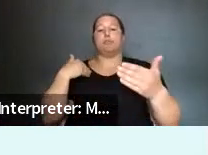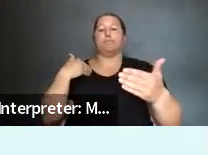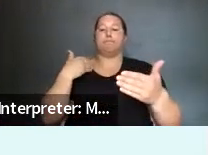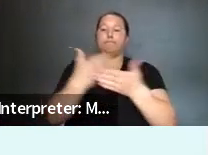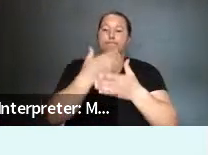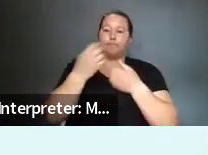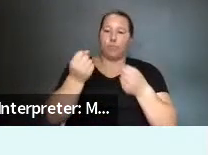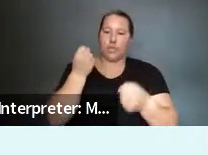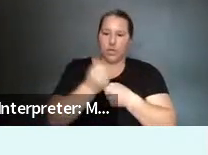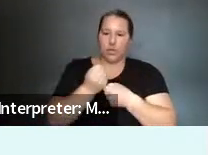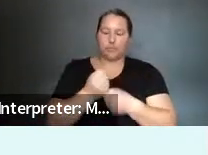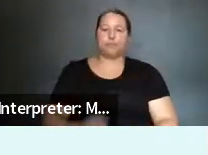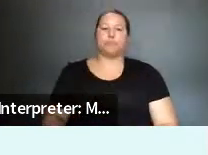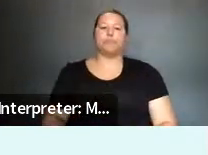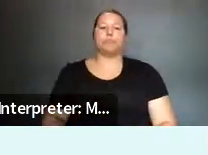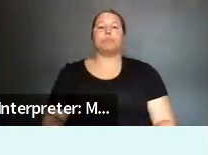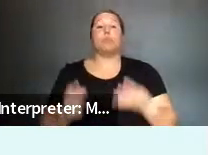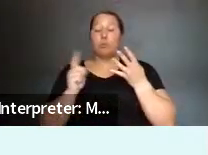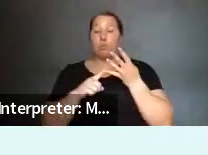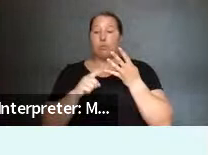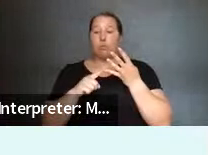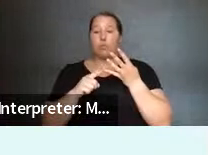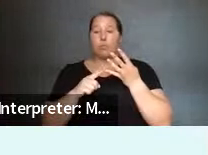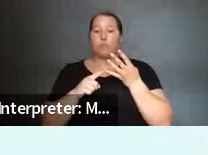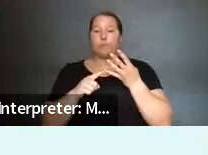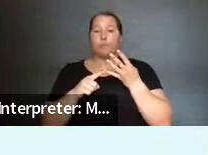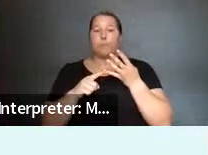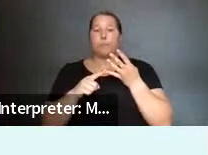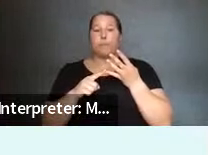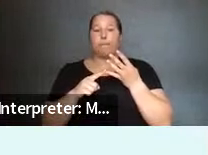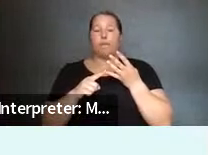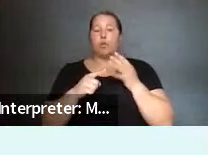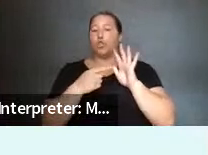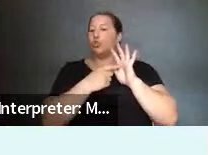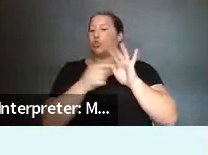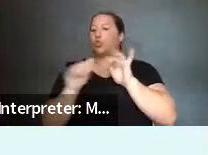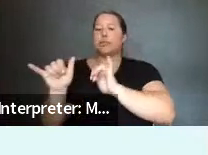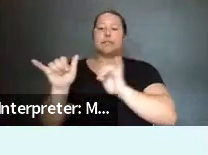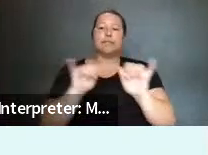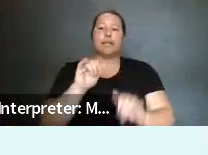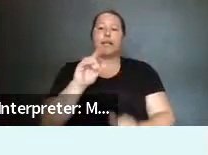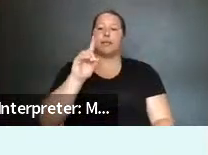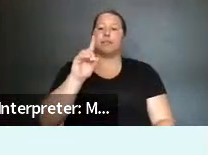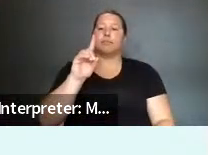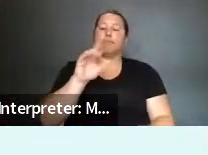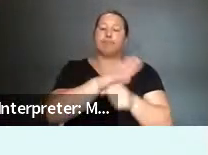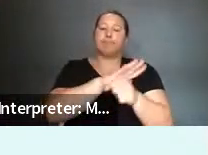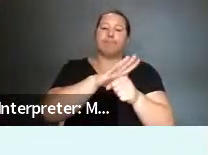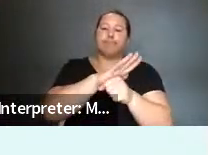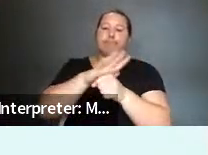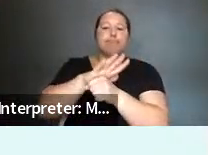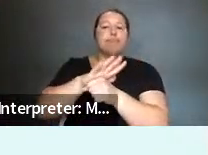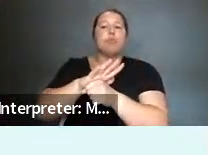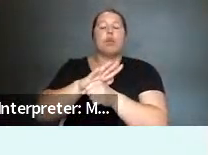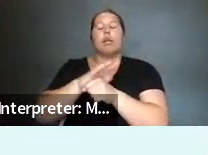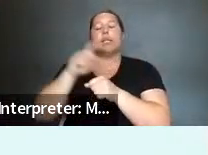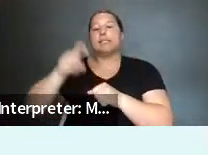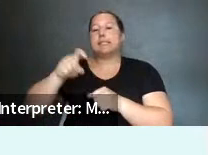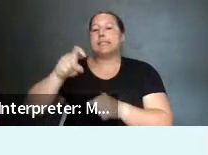And then this last chart shows the same demographics as well as the need and zip